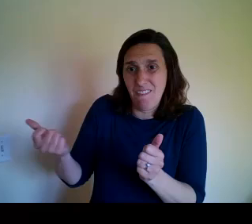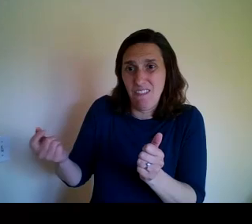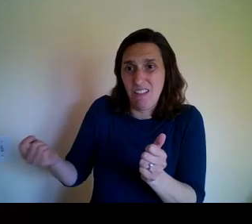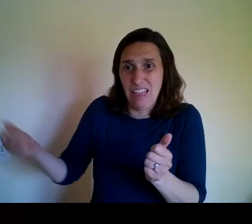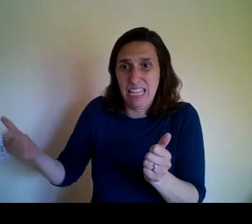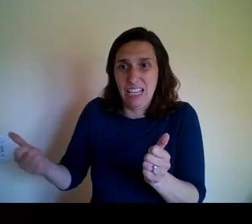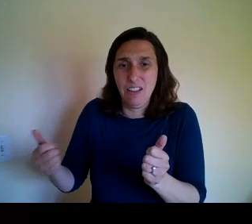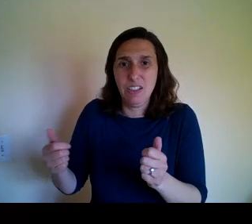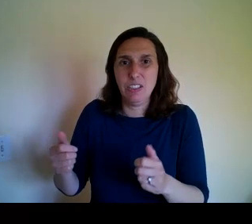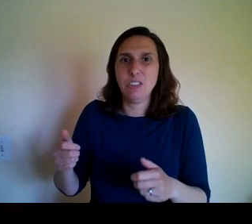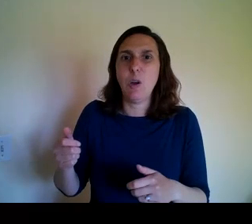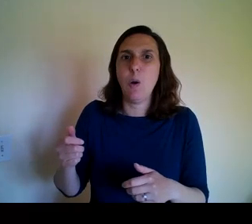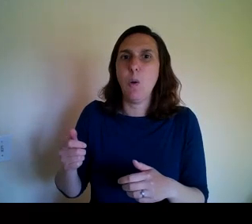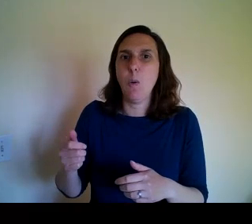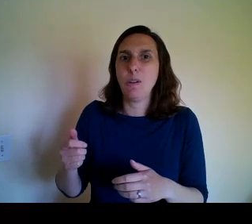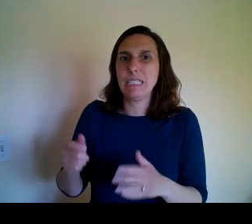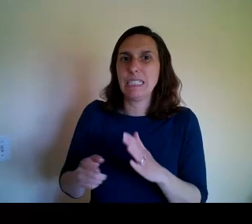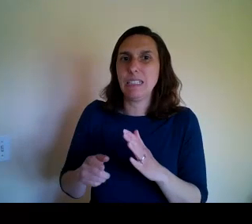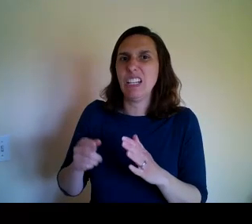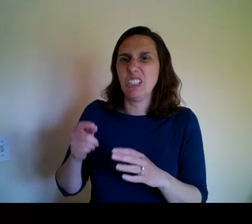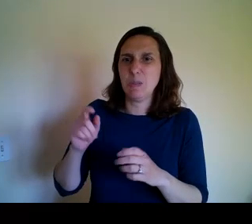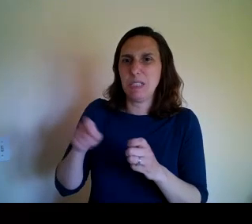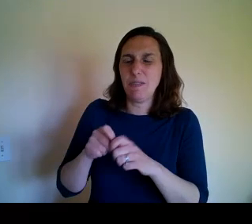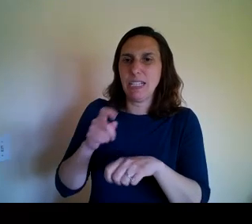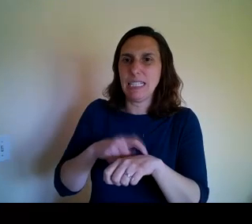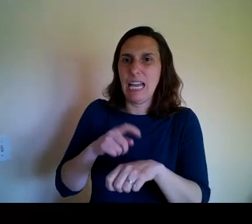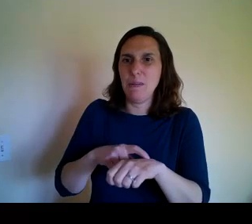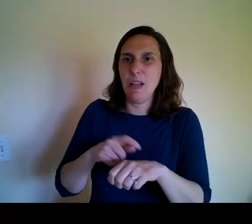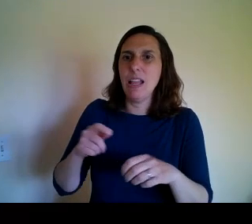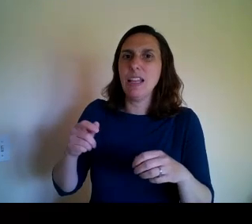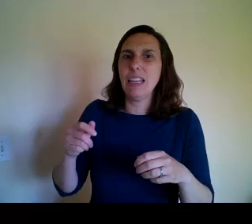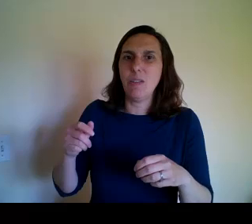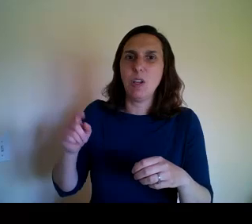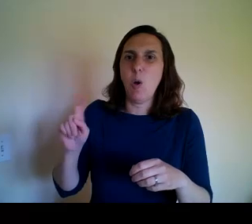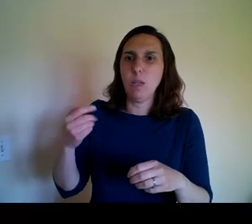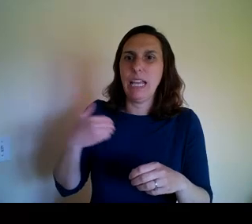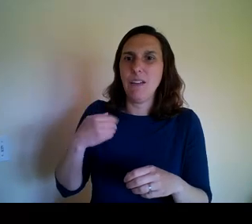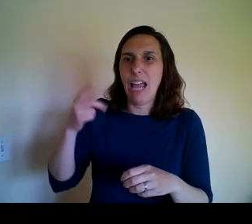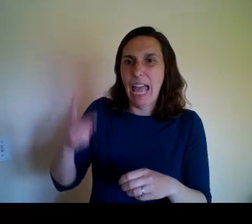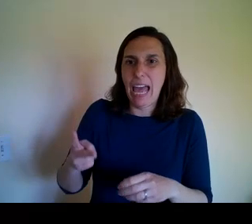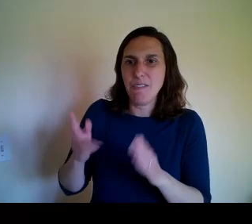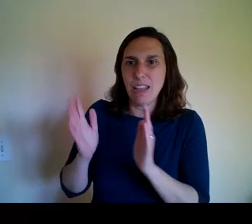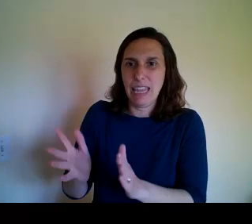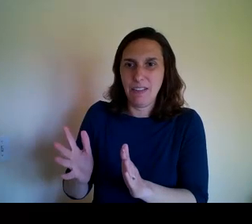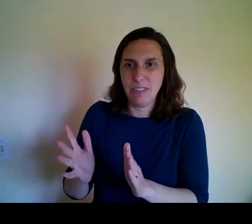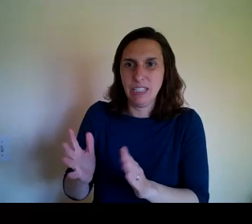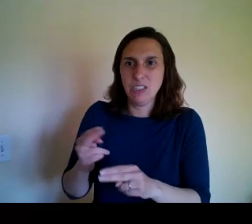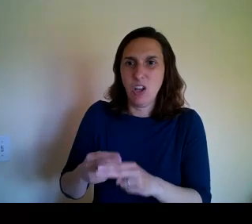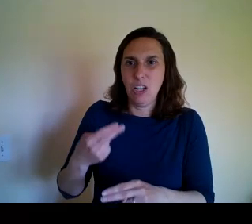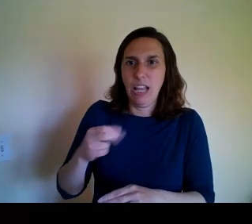some time where I get half, and we call that the half-life. And these models are very